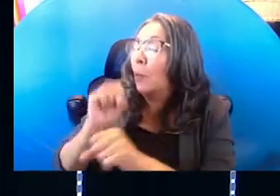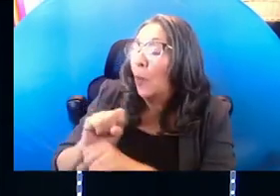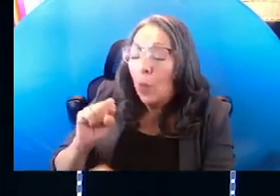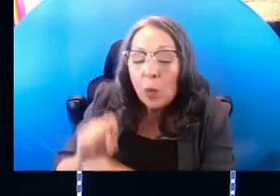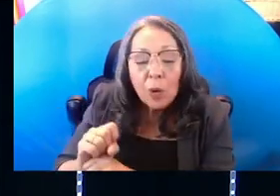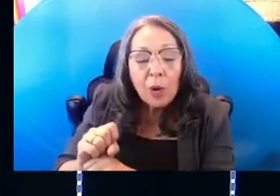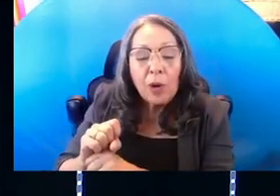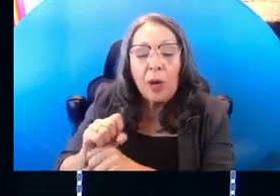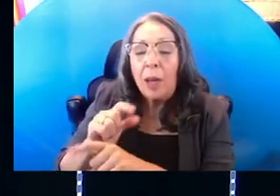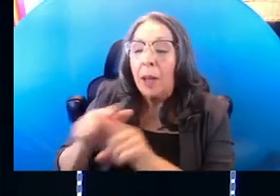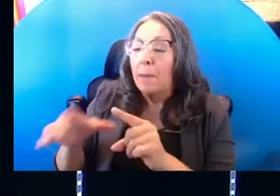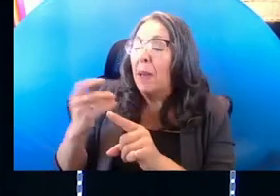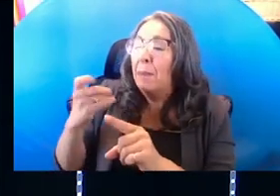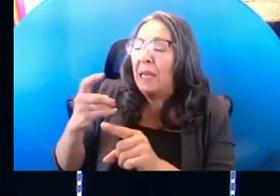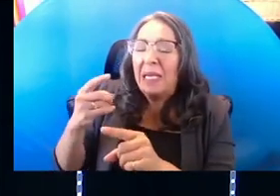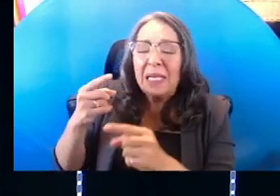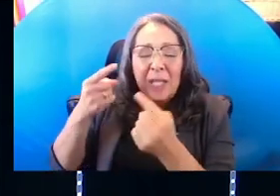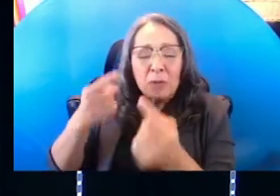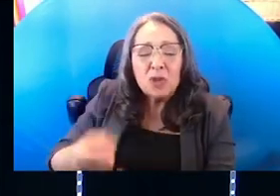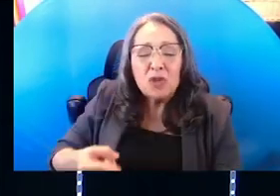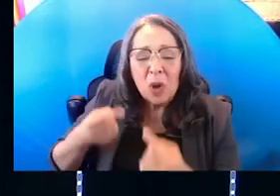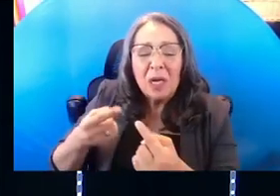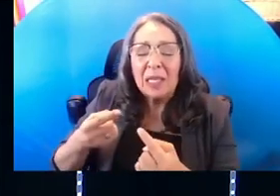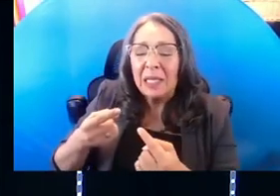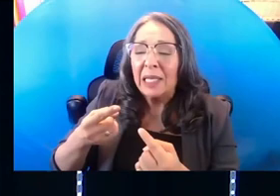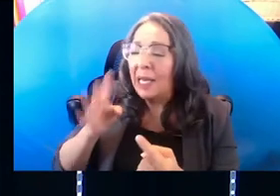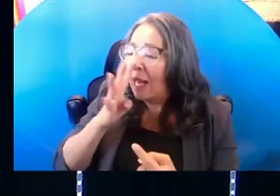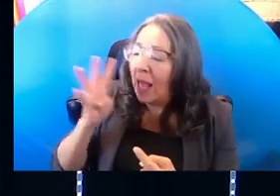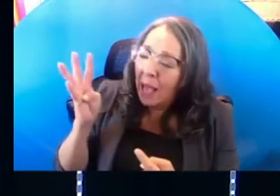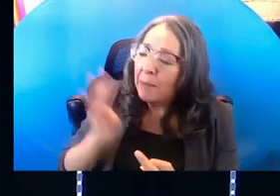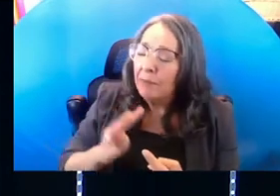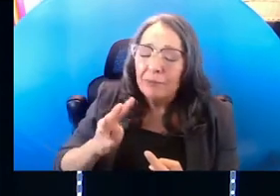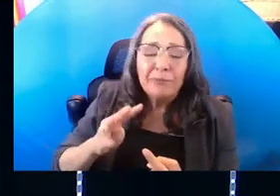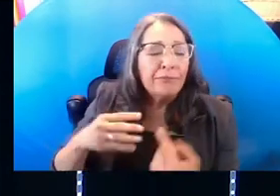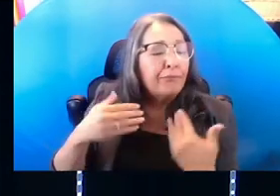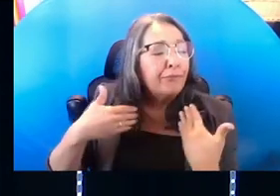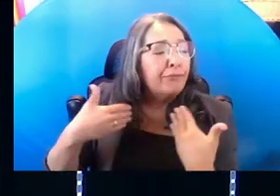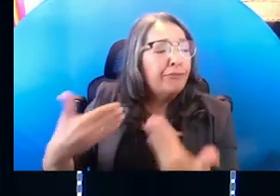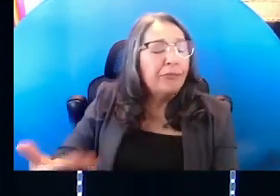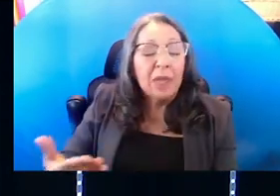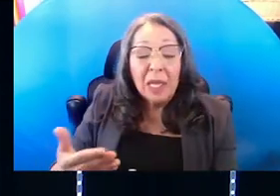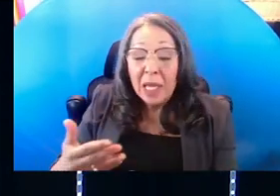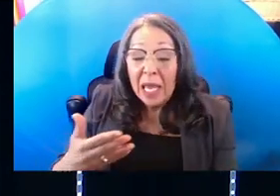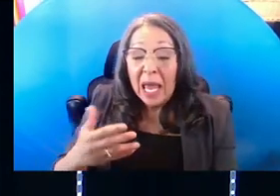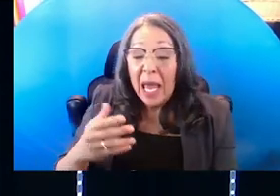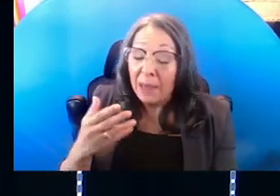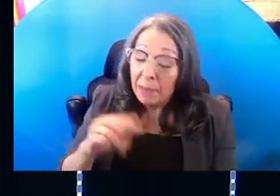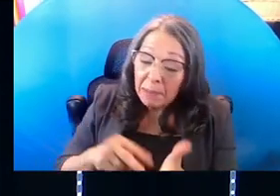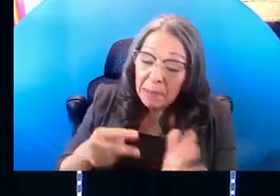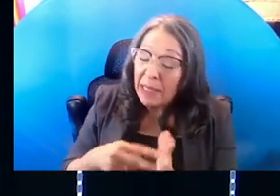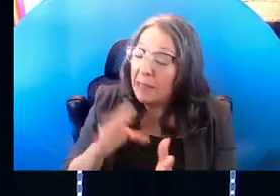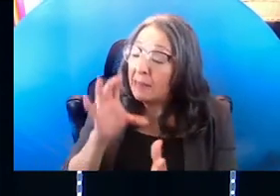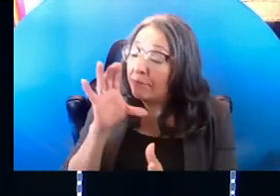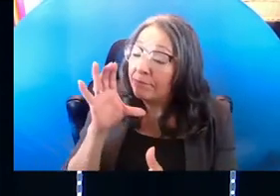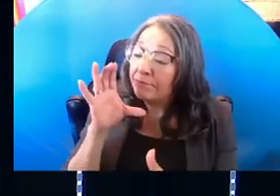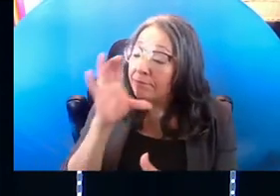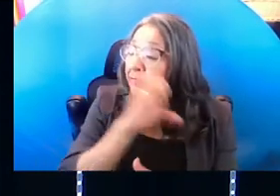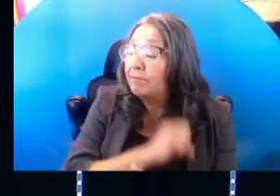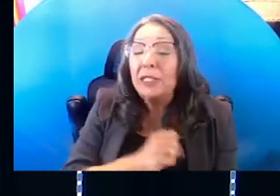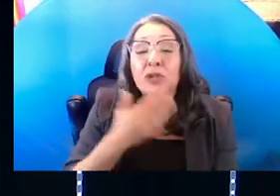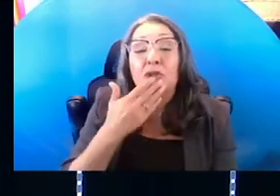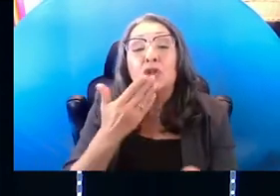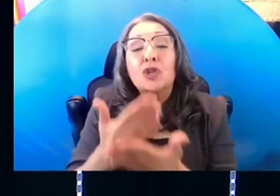because the season that they were happening in was so hard, I missed out on those things as well. There were good things in the midst of those